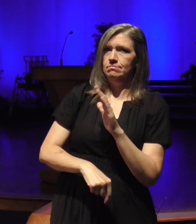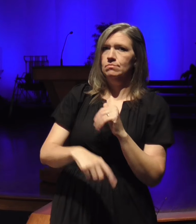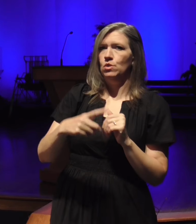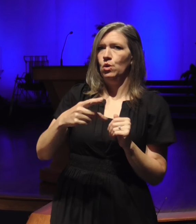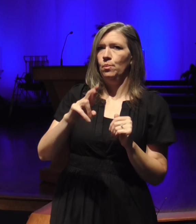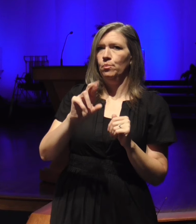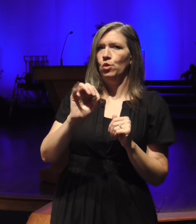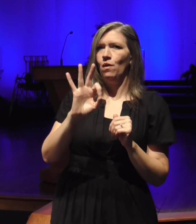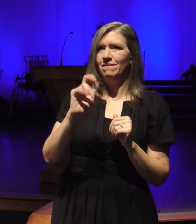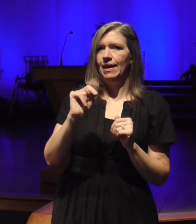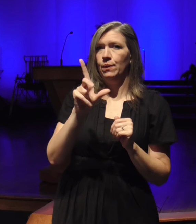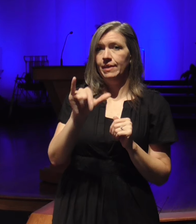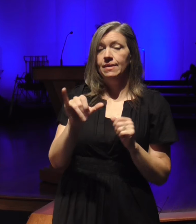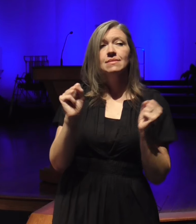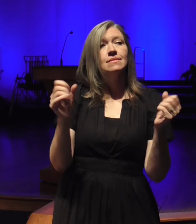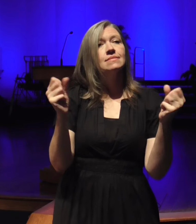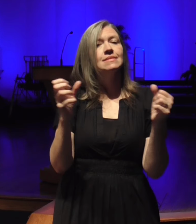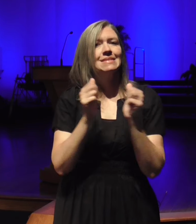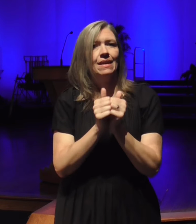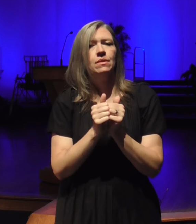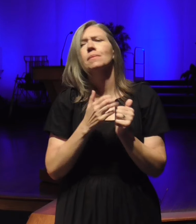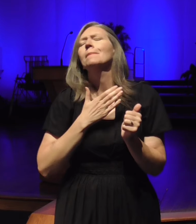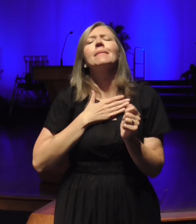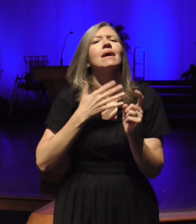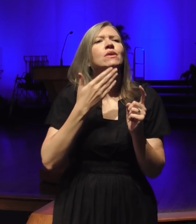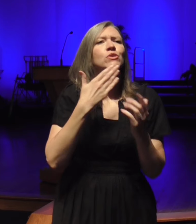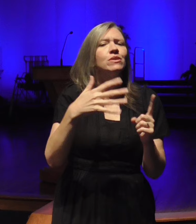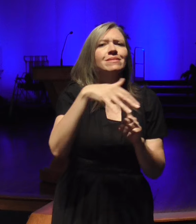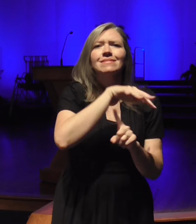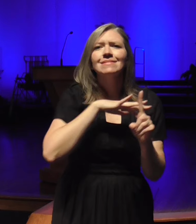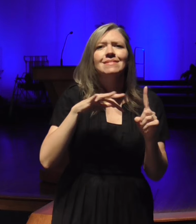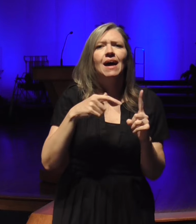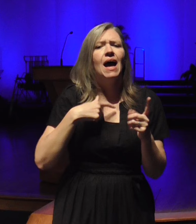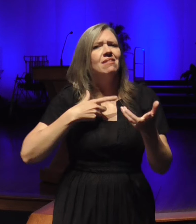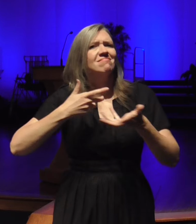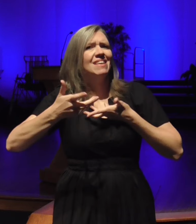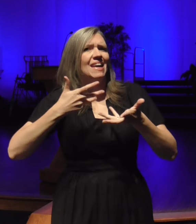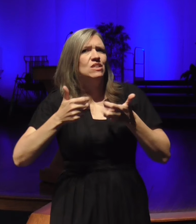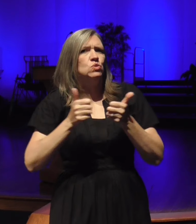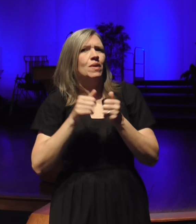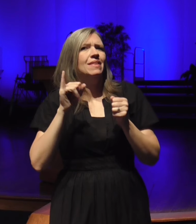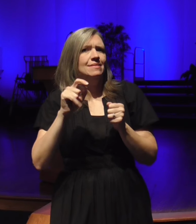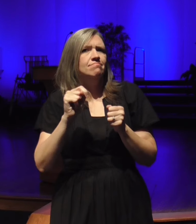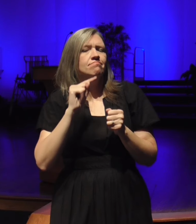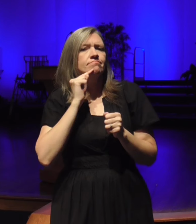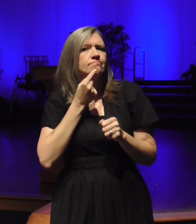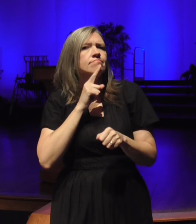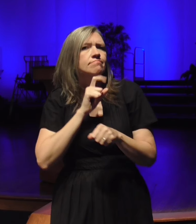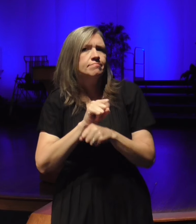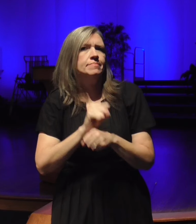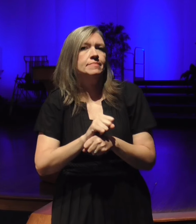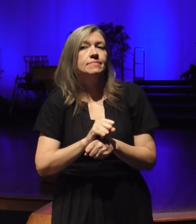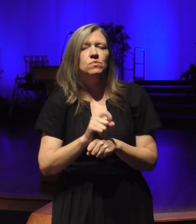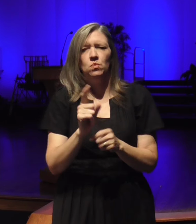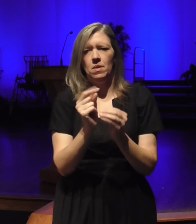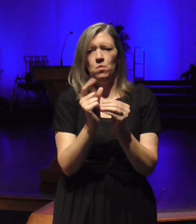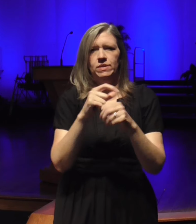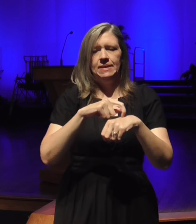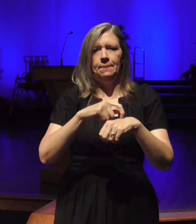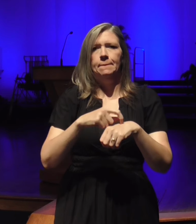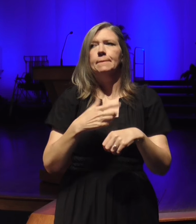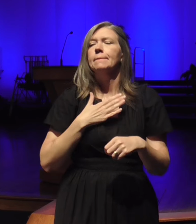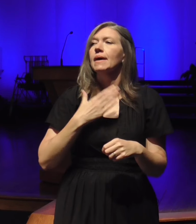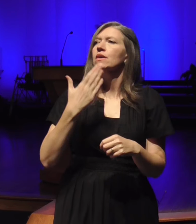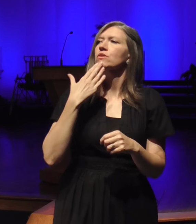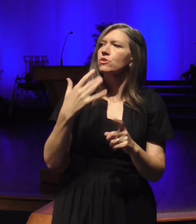good is all around me. I engage with it profoundly. You want to say it with me? My good is